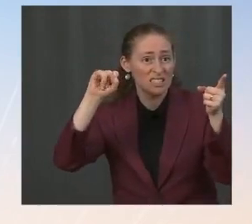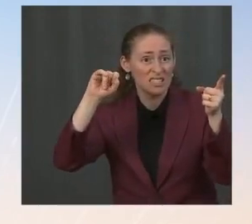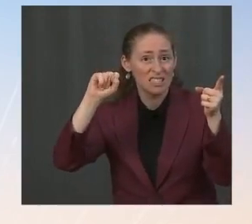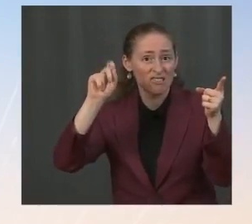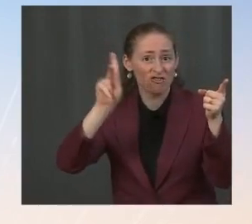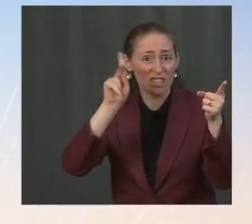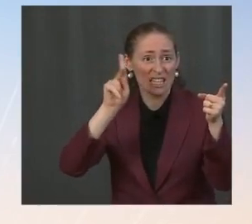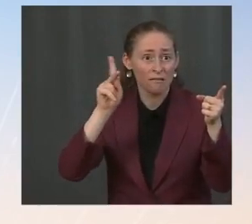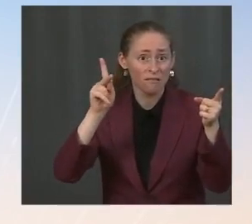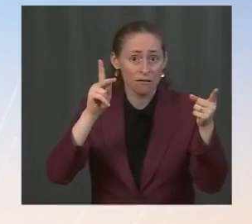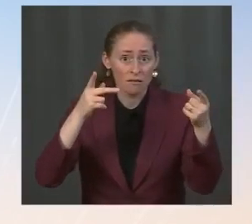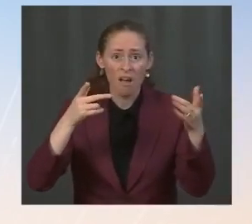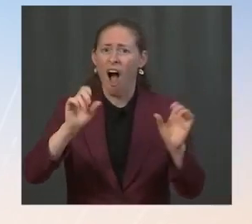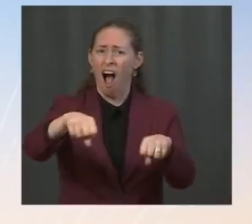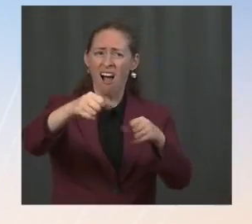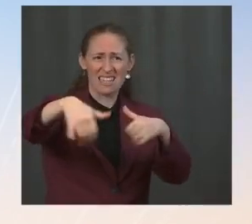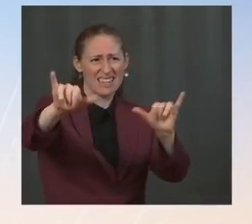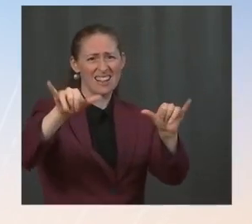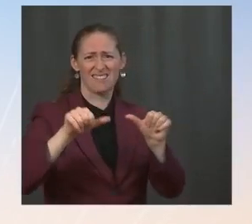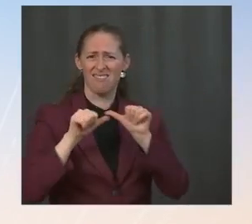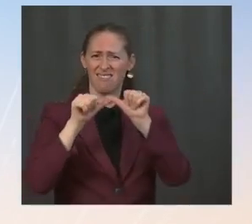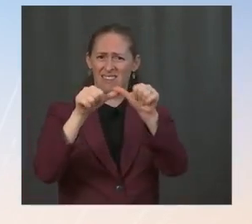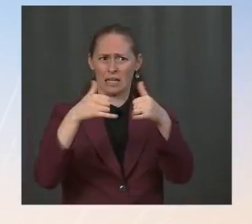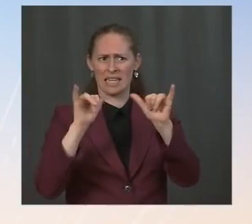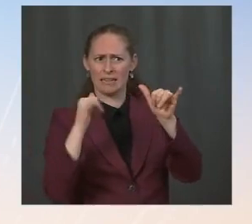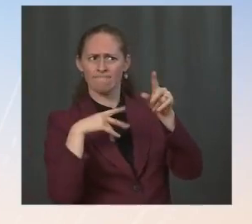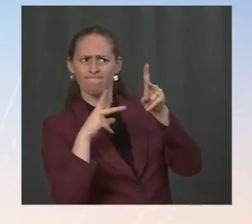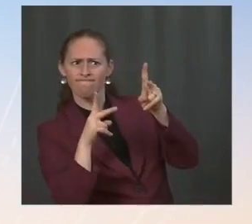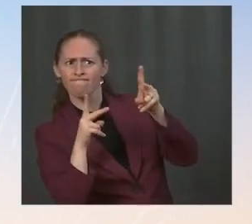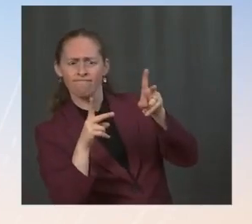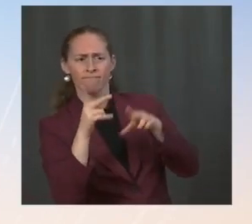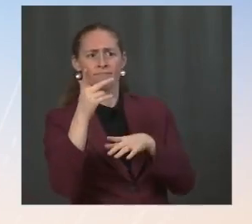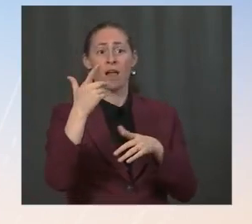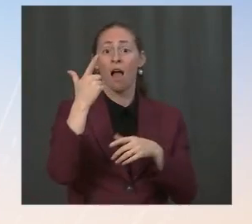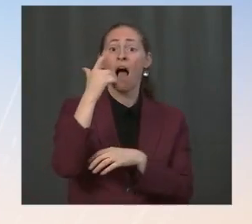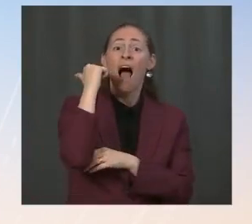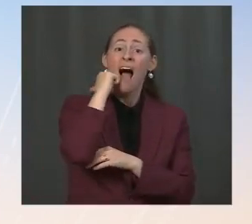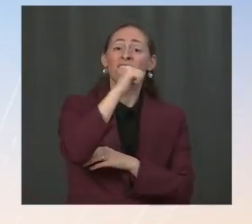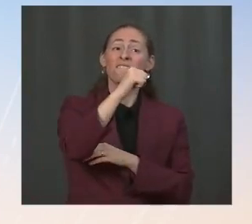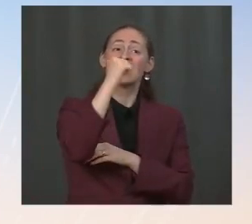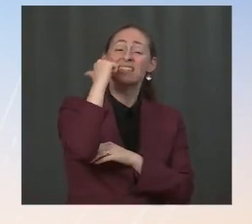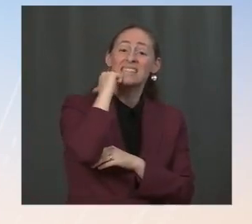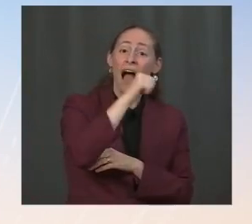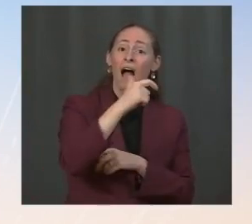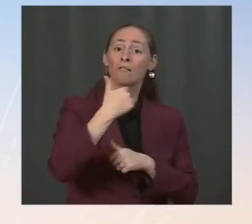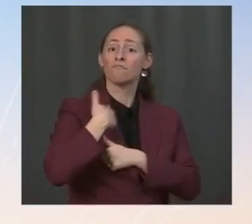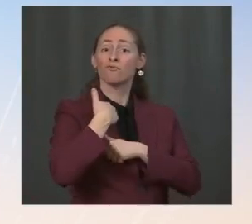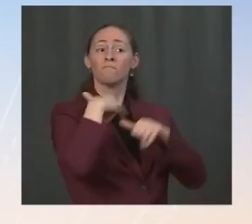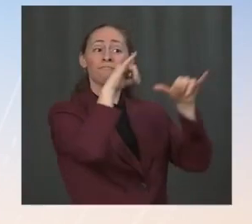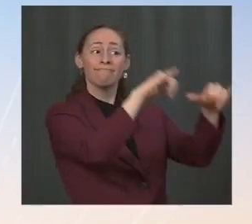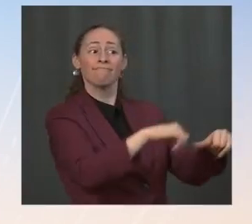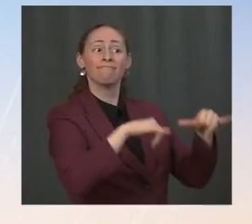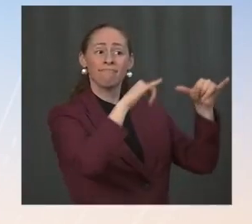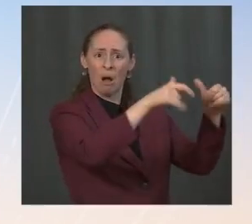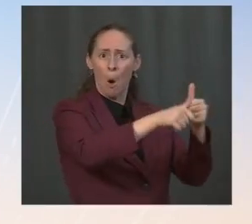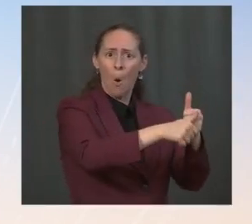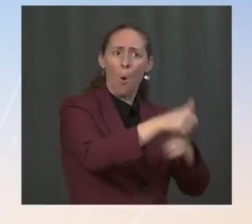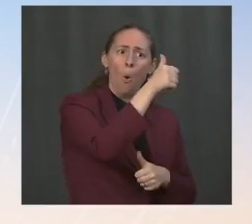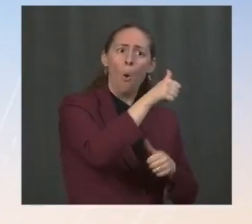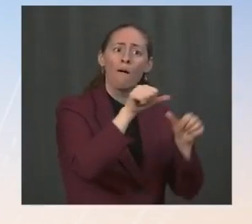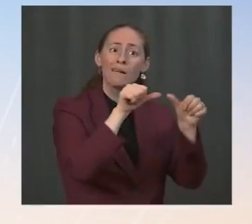our troops are on the ground, they are at risk. And that's a reality. And as you saw the Pentagon brief out earlier today,